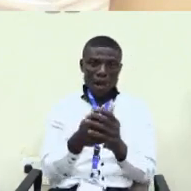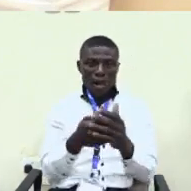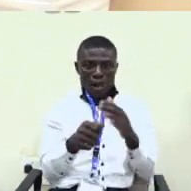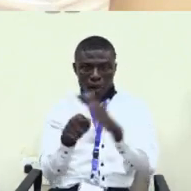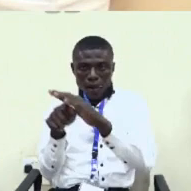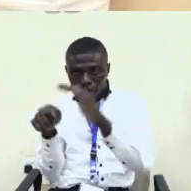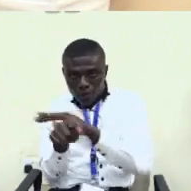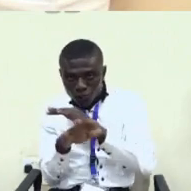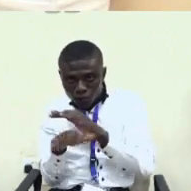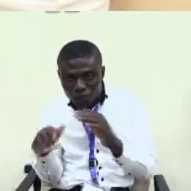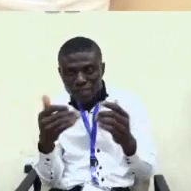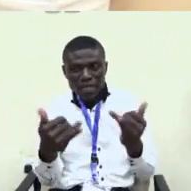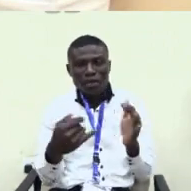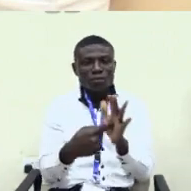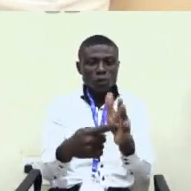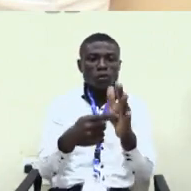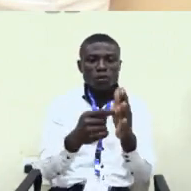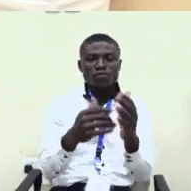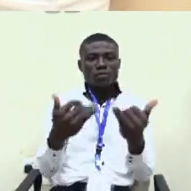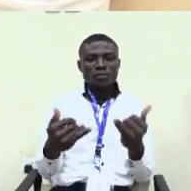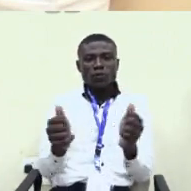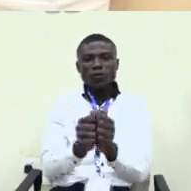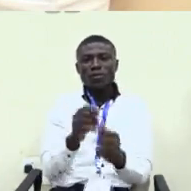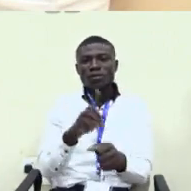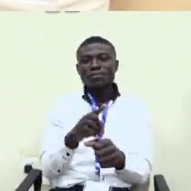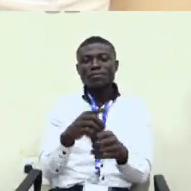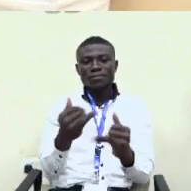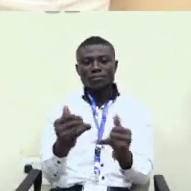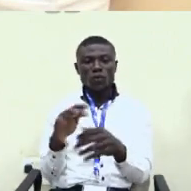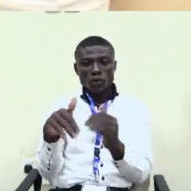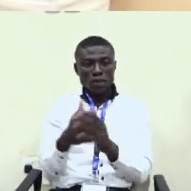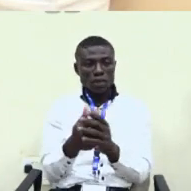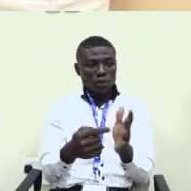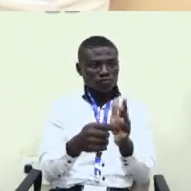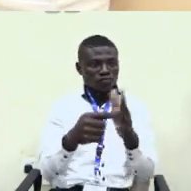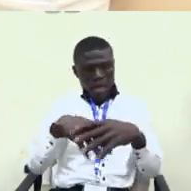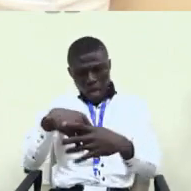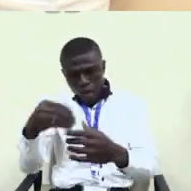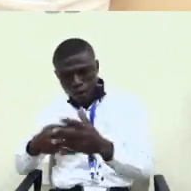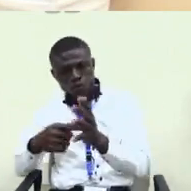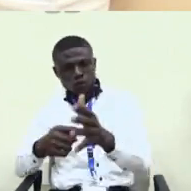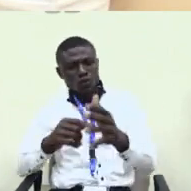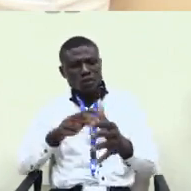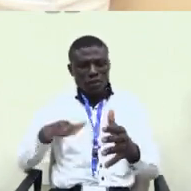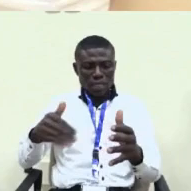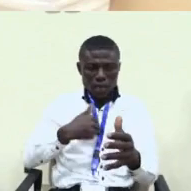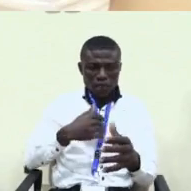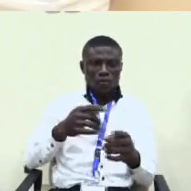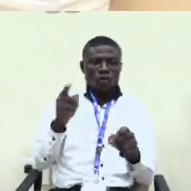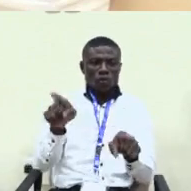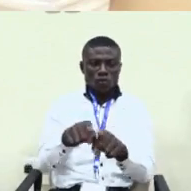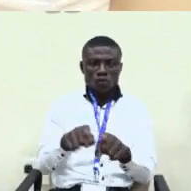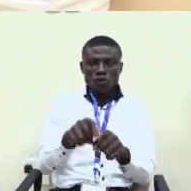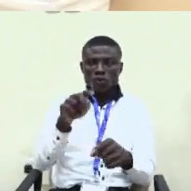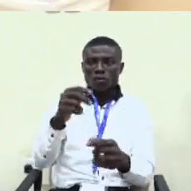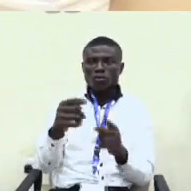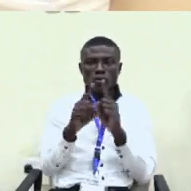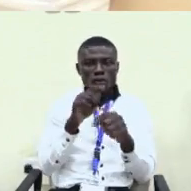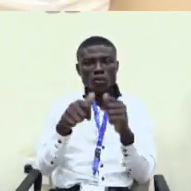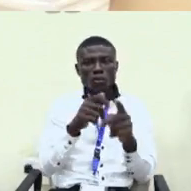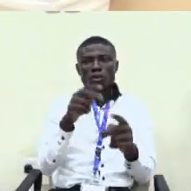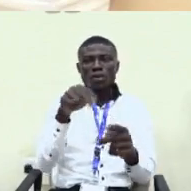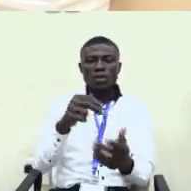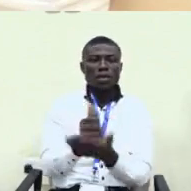hiding their children and wards with disability were now coming out and seeking for help and